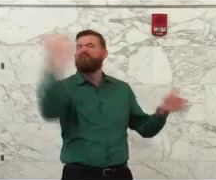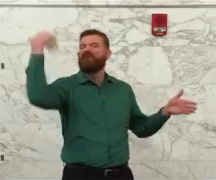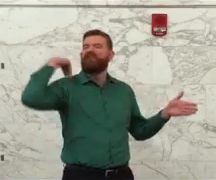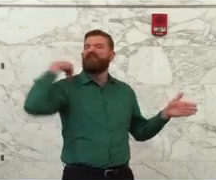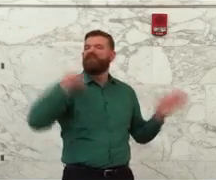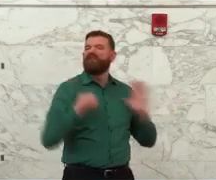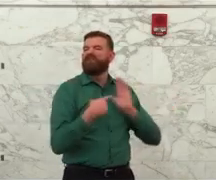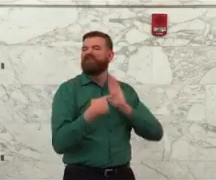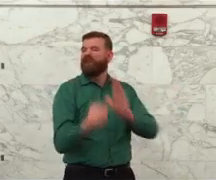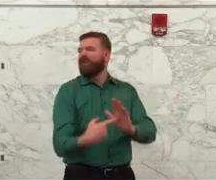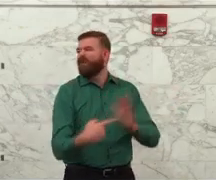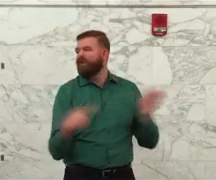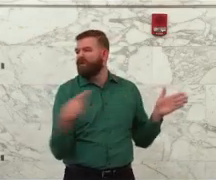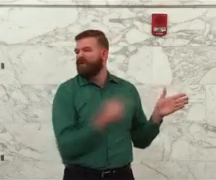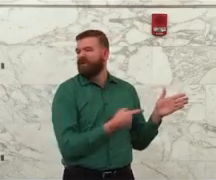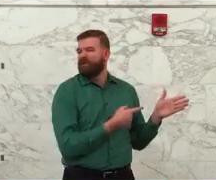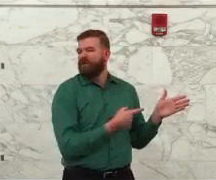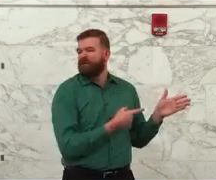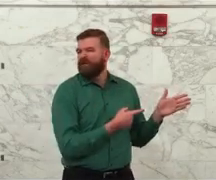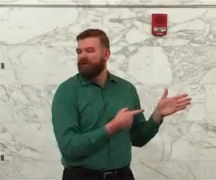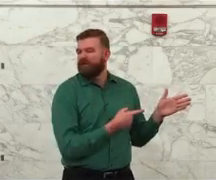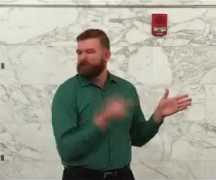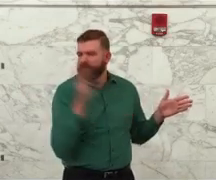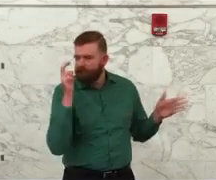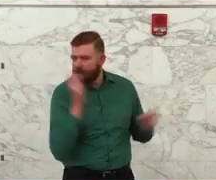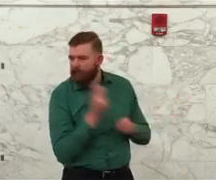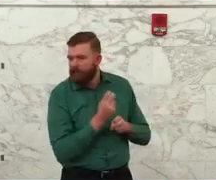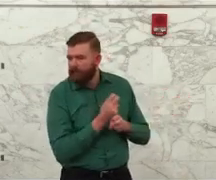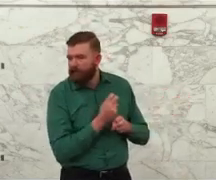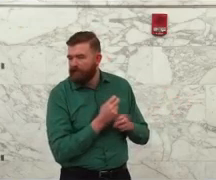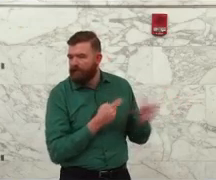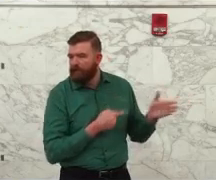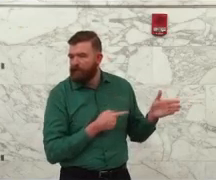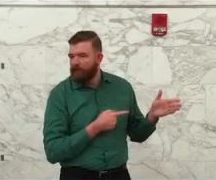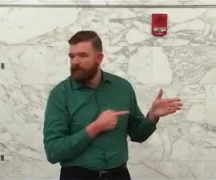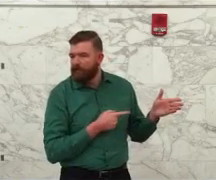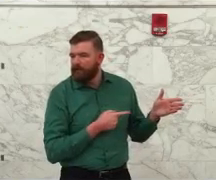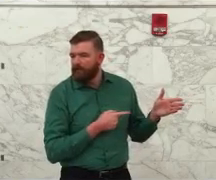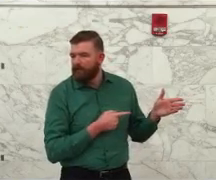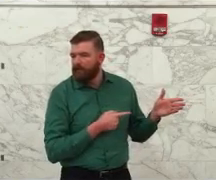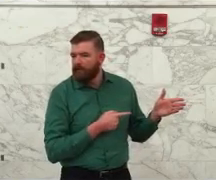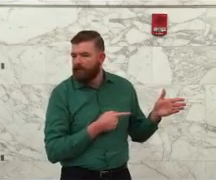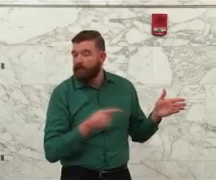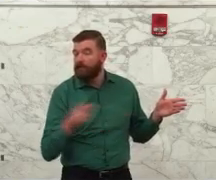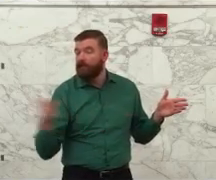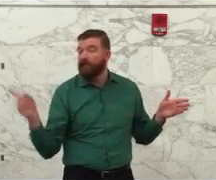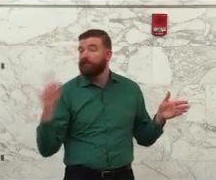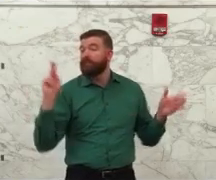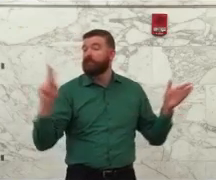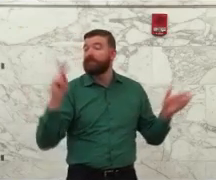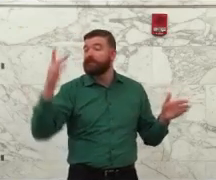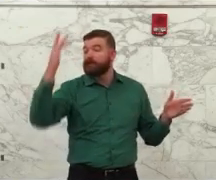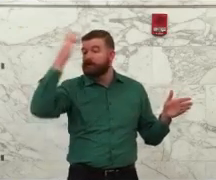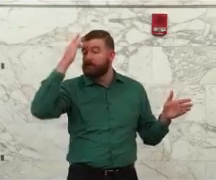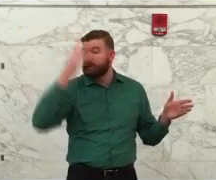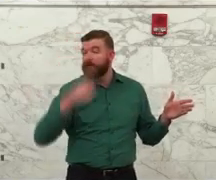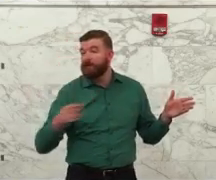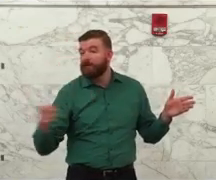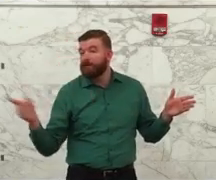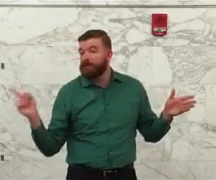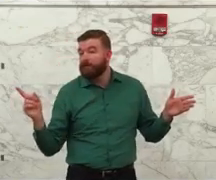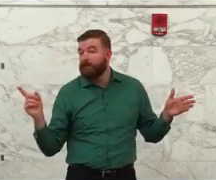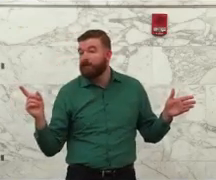early in the week. You have the same amount of cases, but you spread it out over a longer period of time, which allows the healthcare